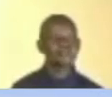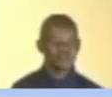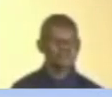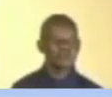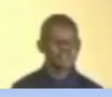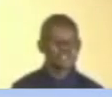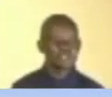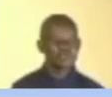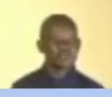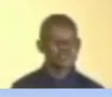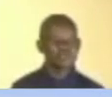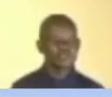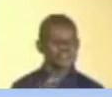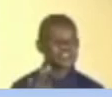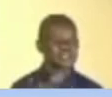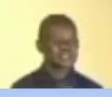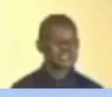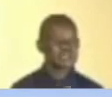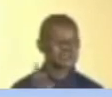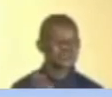Windhoek. In summary,